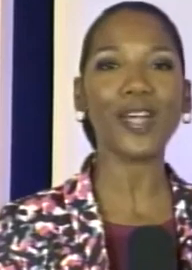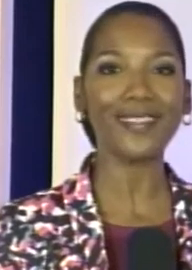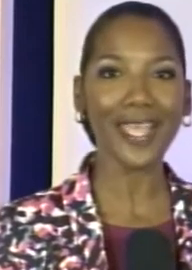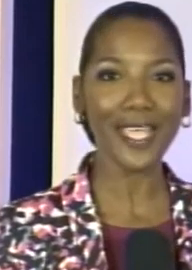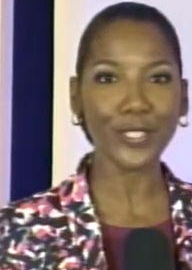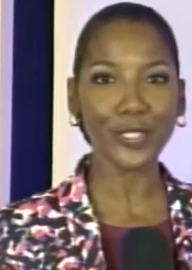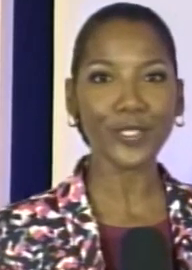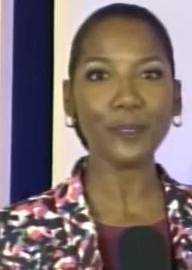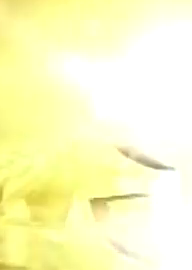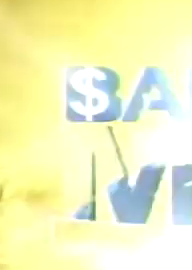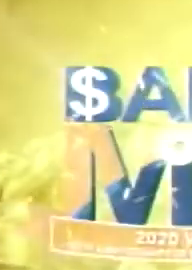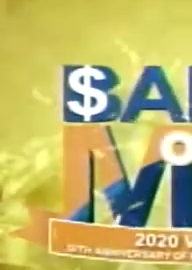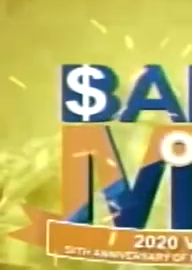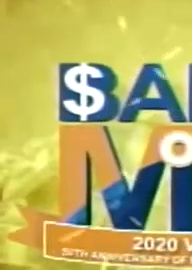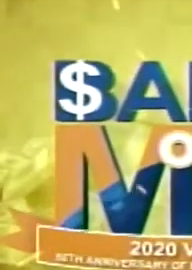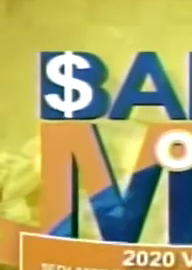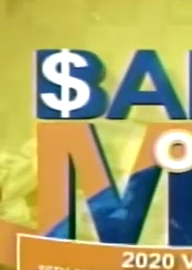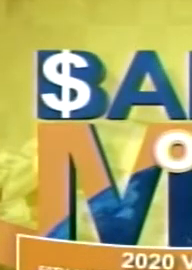of Trident Angels.